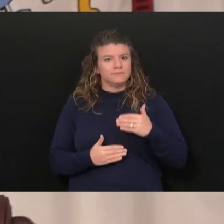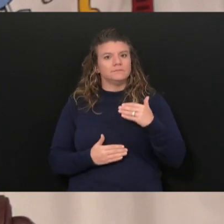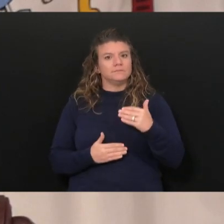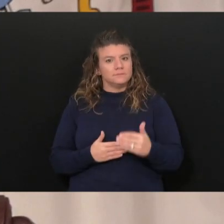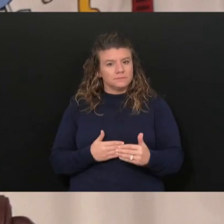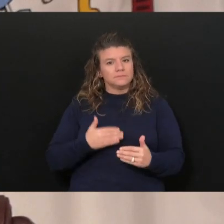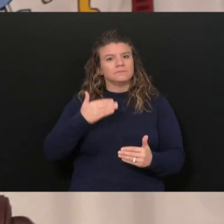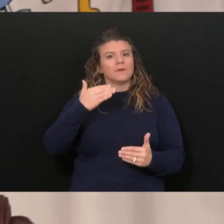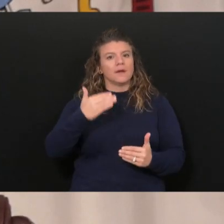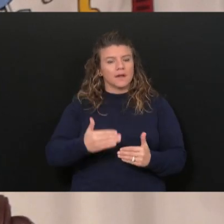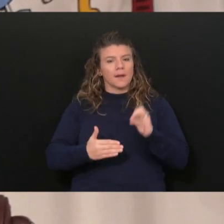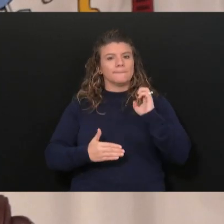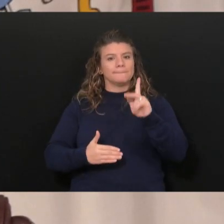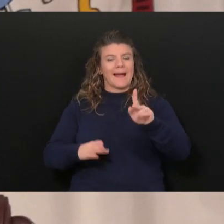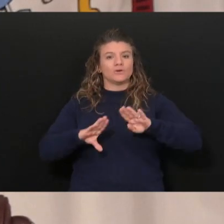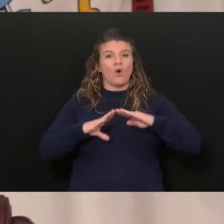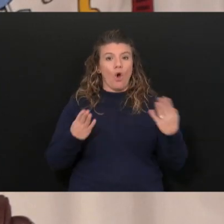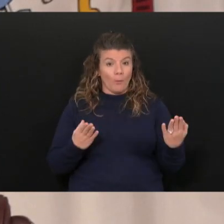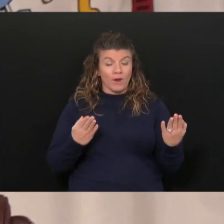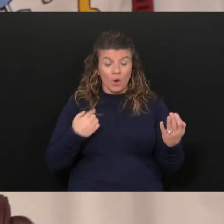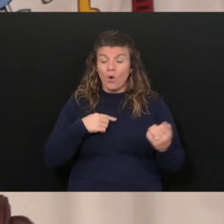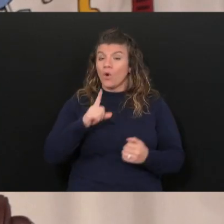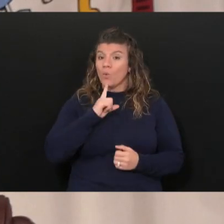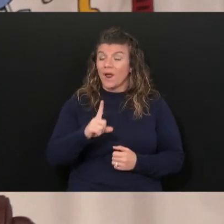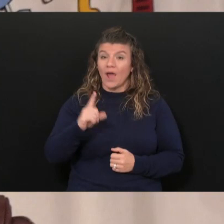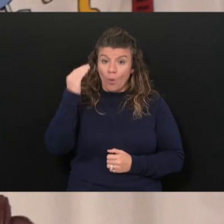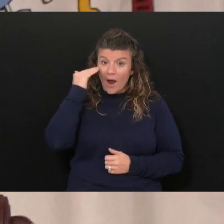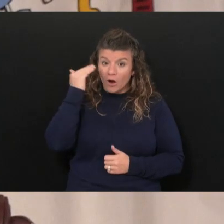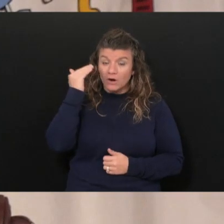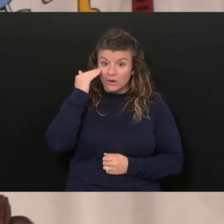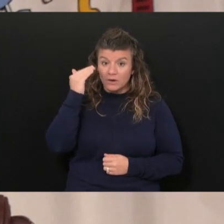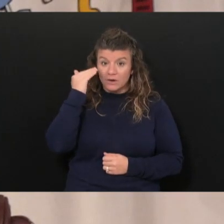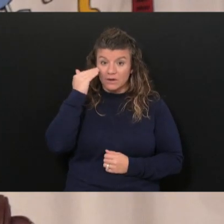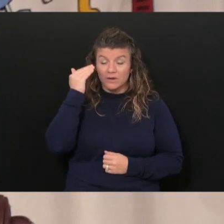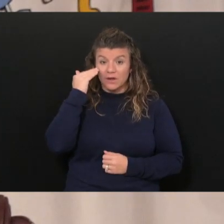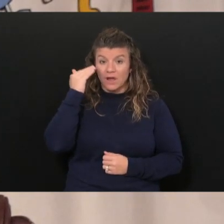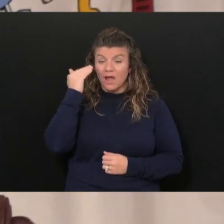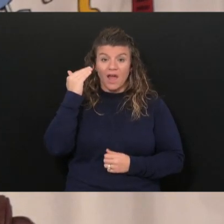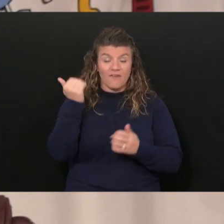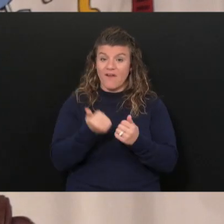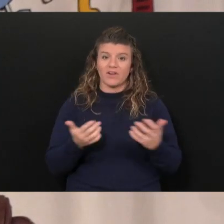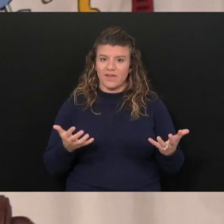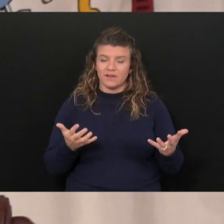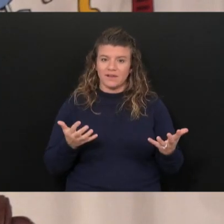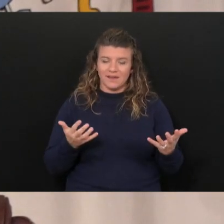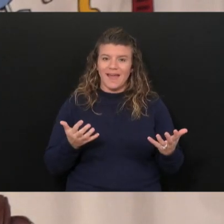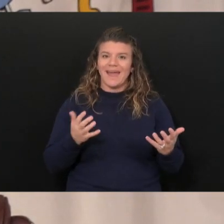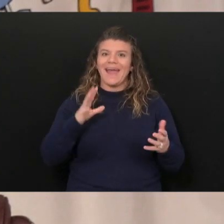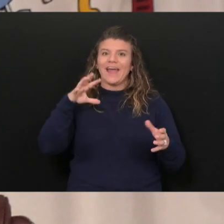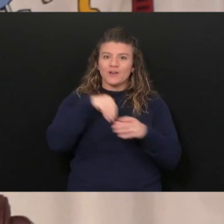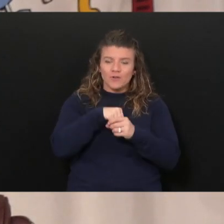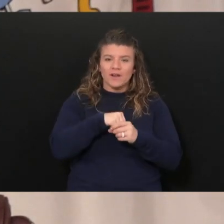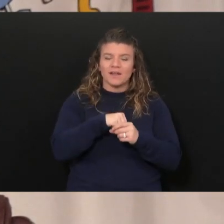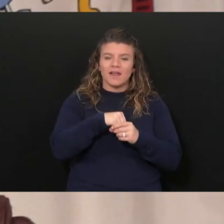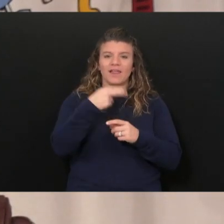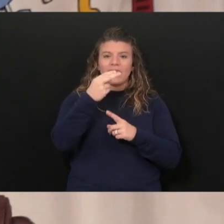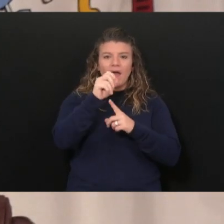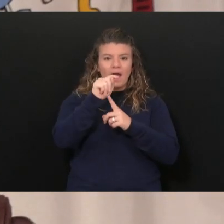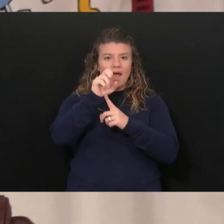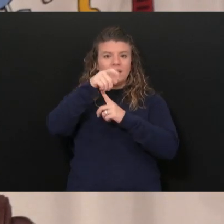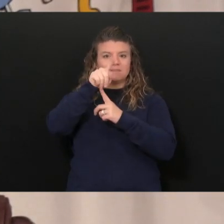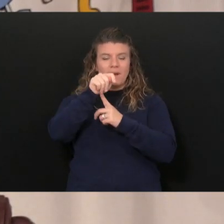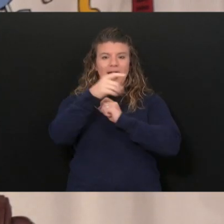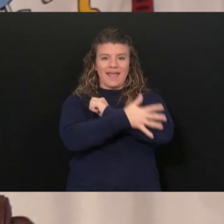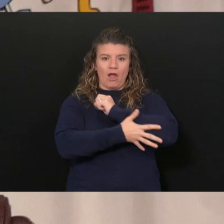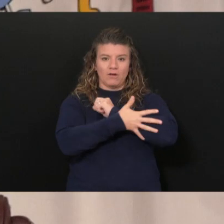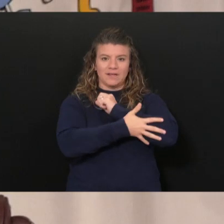absolutely are very aware of the hotspot counties and their bordering outside